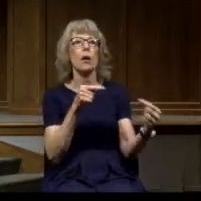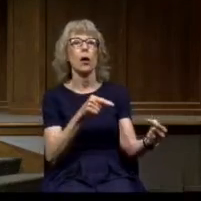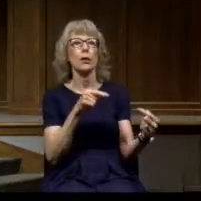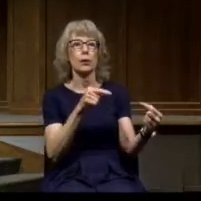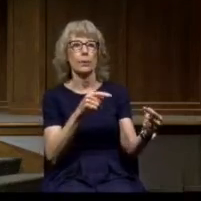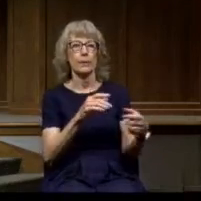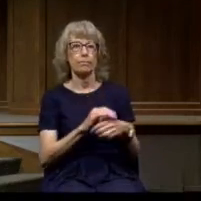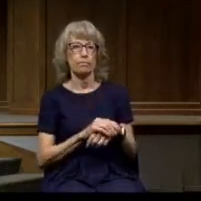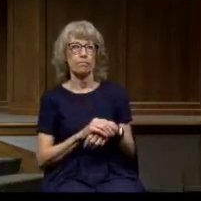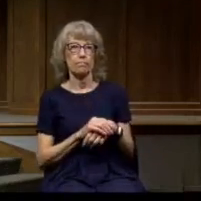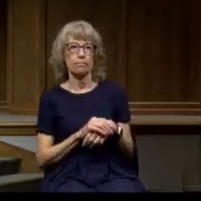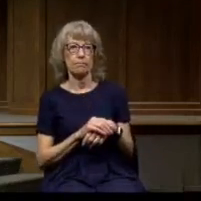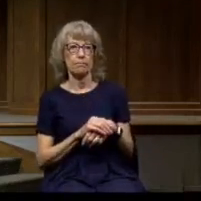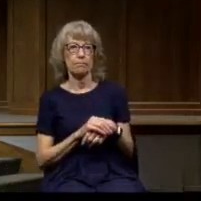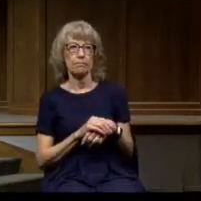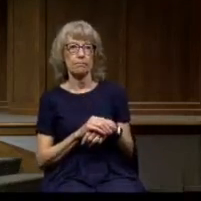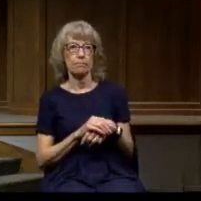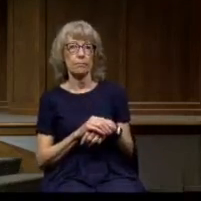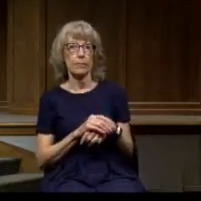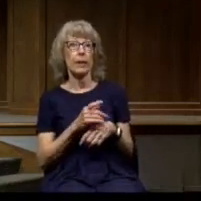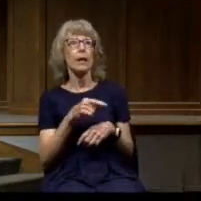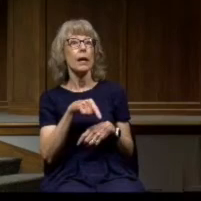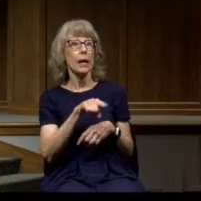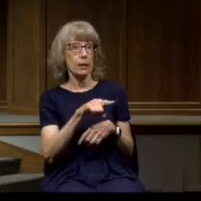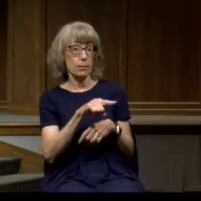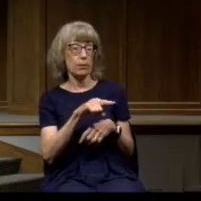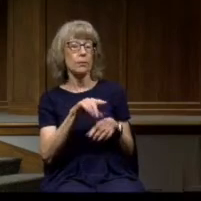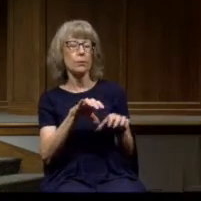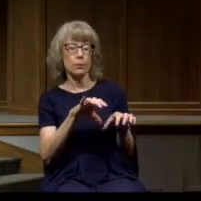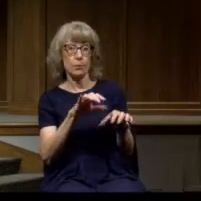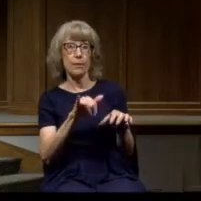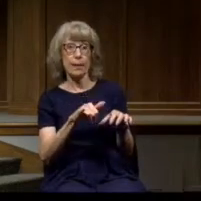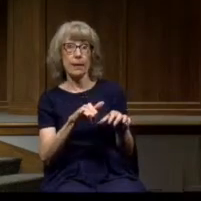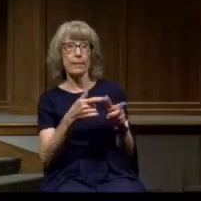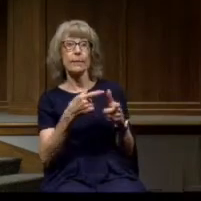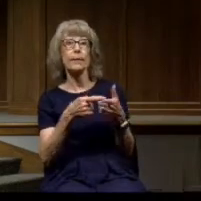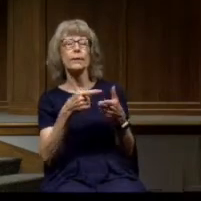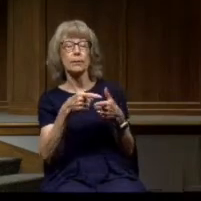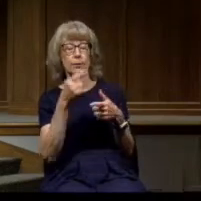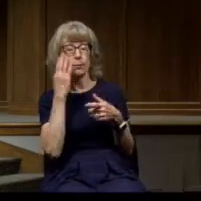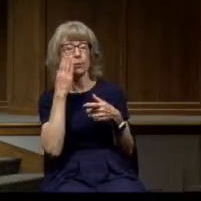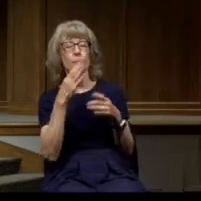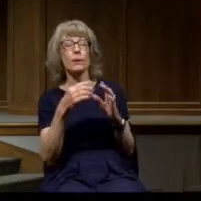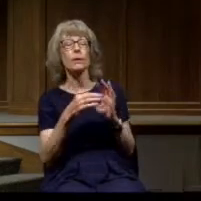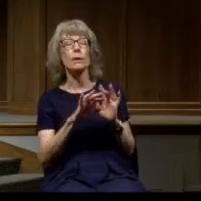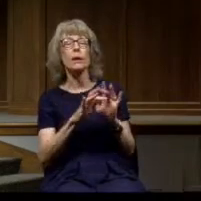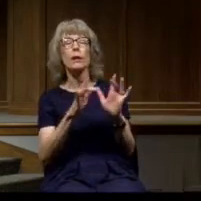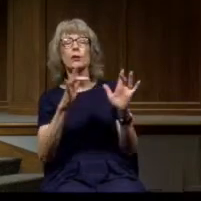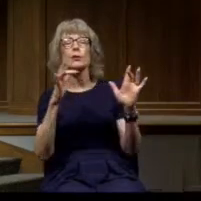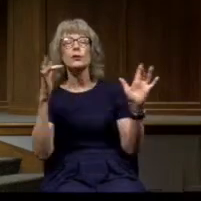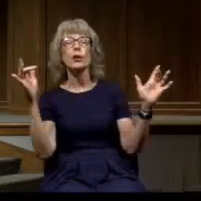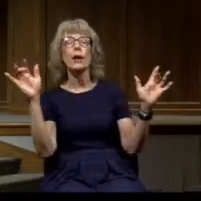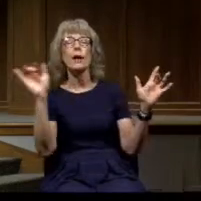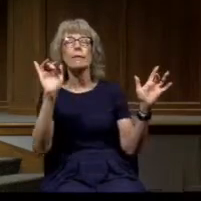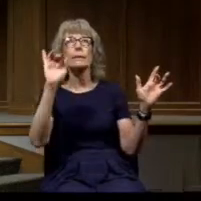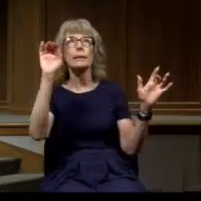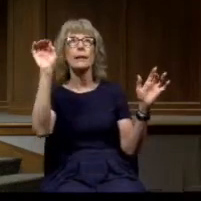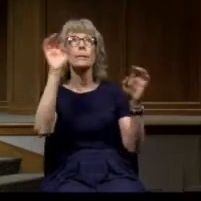do that, you're going to shine. You're going to shine like stars in the sky.